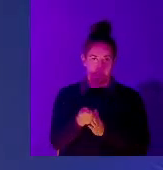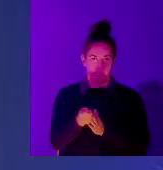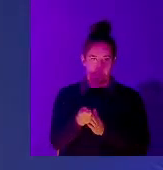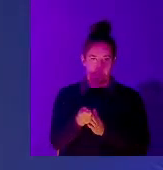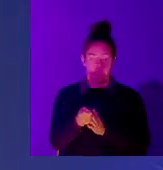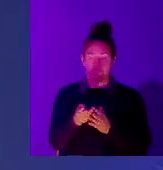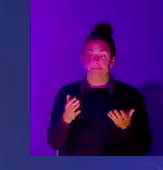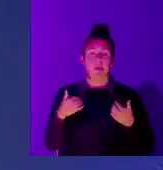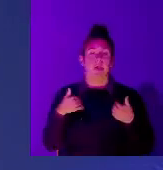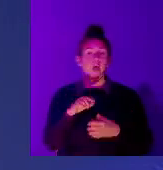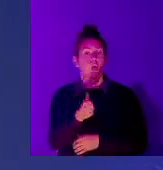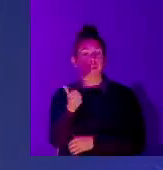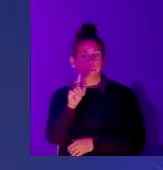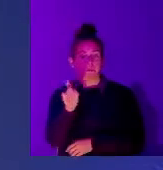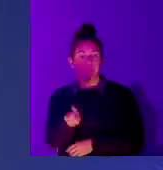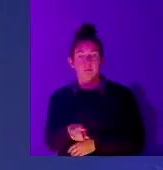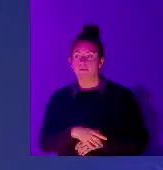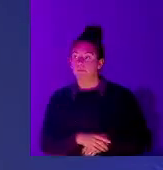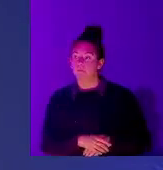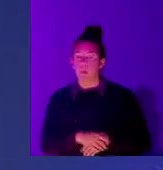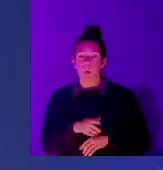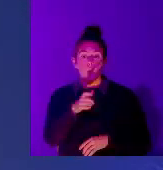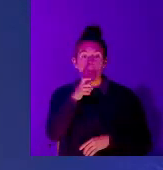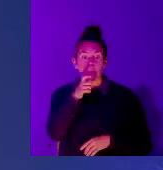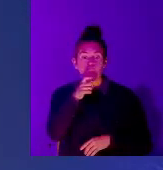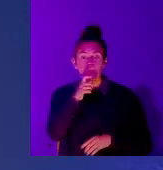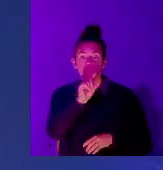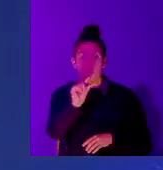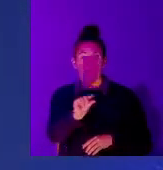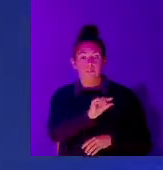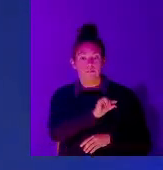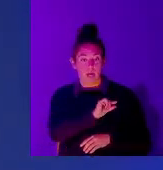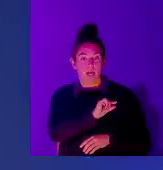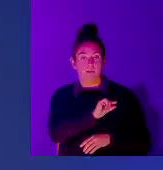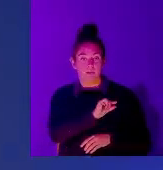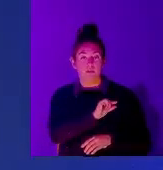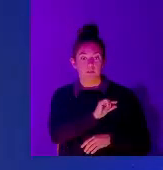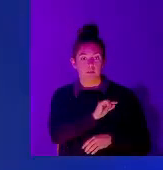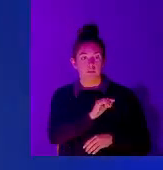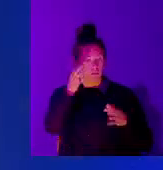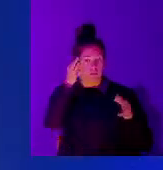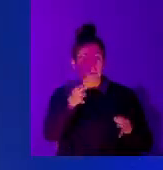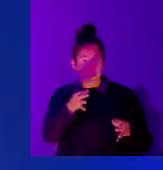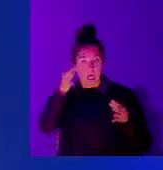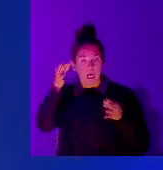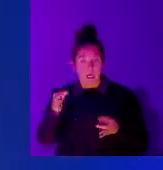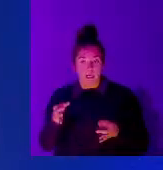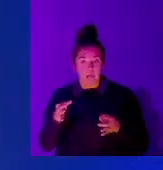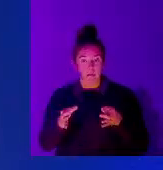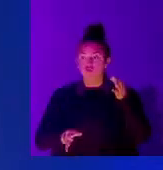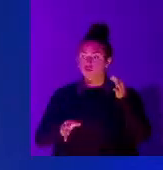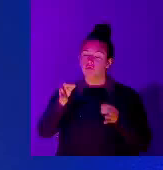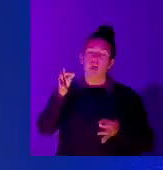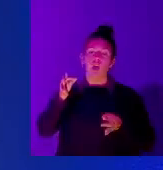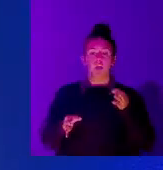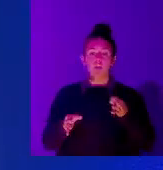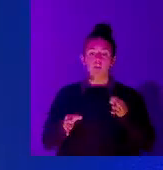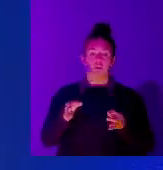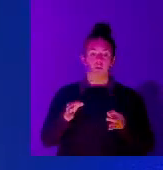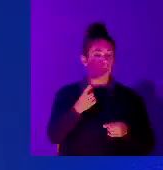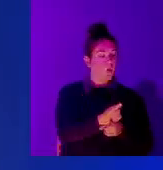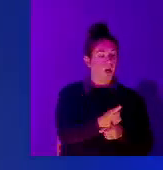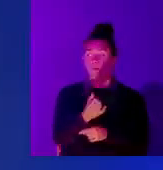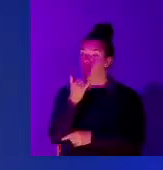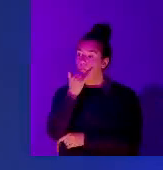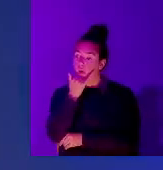qualified to be the arbiter, that is, the judge of right and wrong, if there is